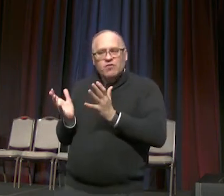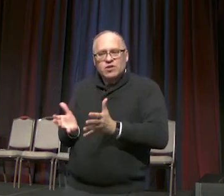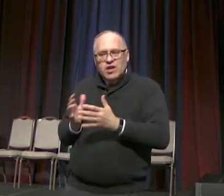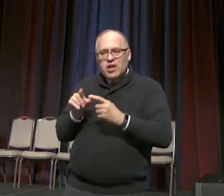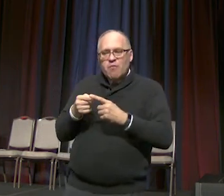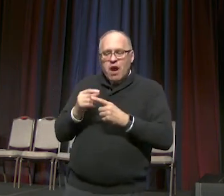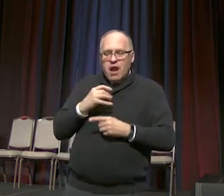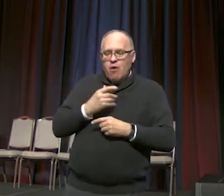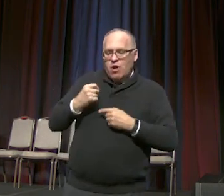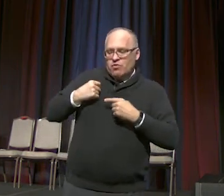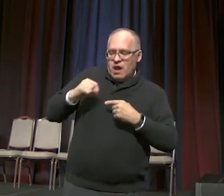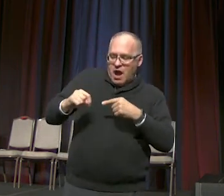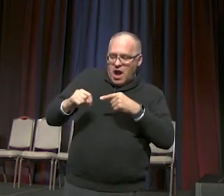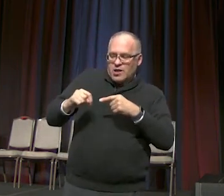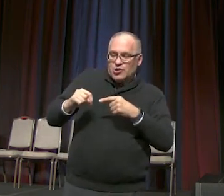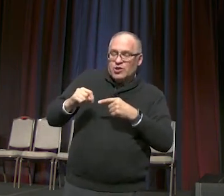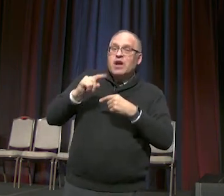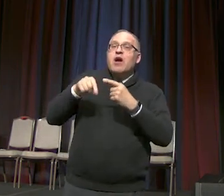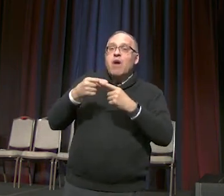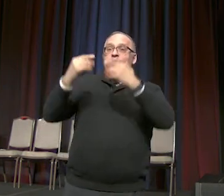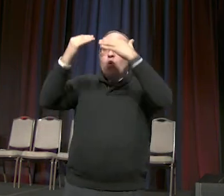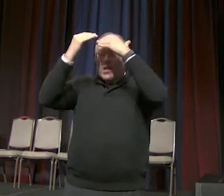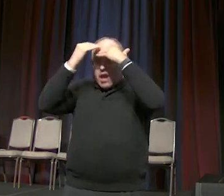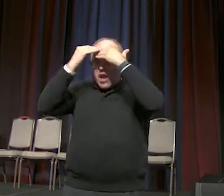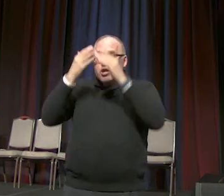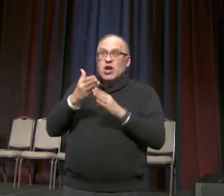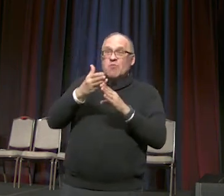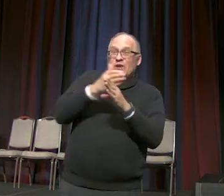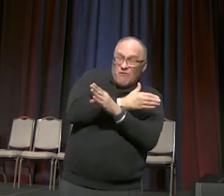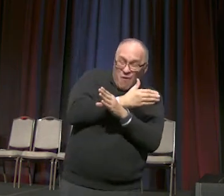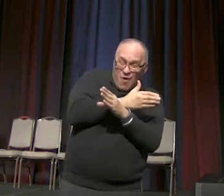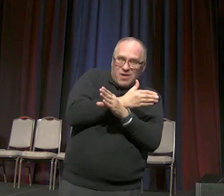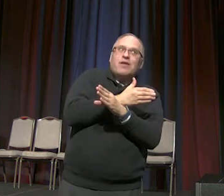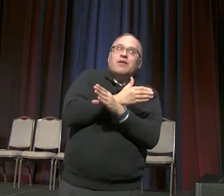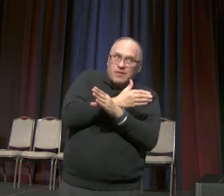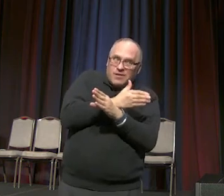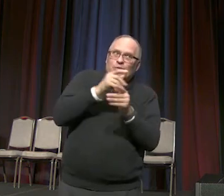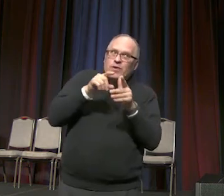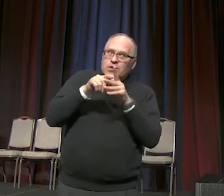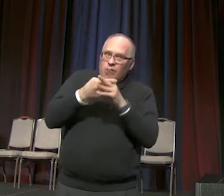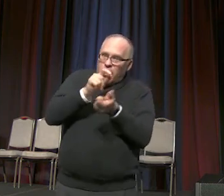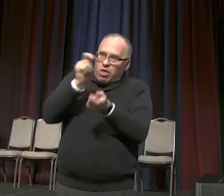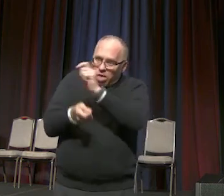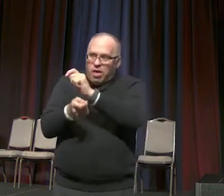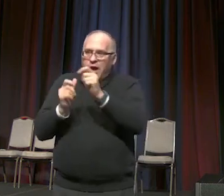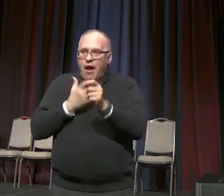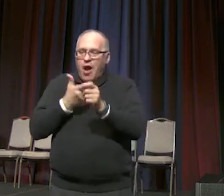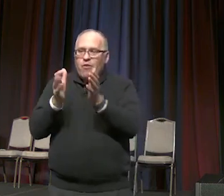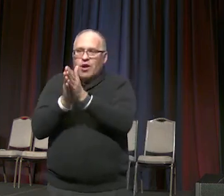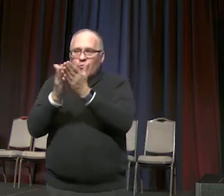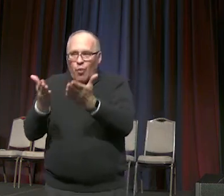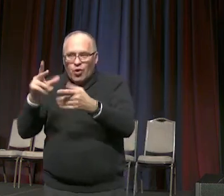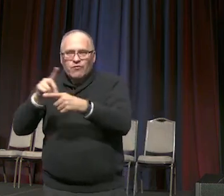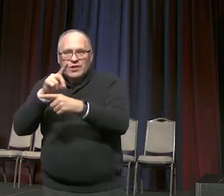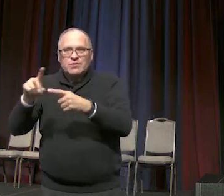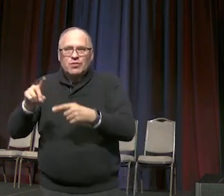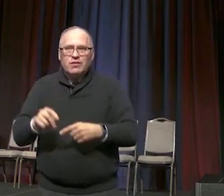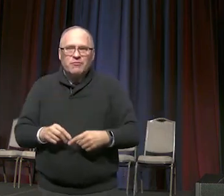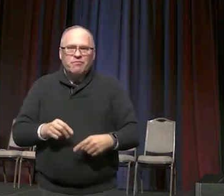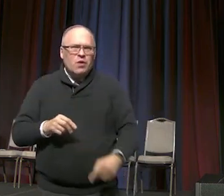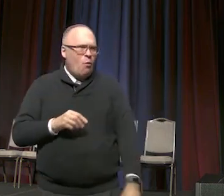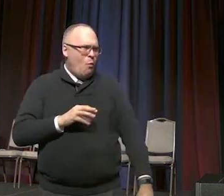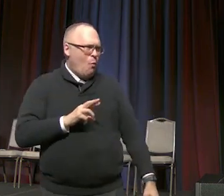of ordination before we start changing our book of discipline. It's radical, I know,